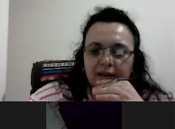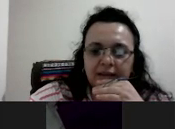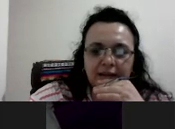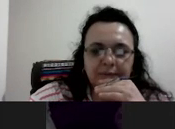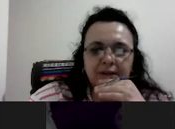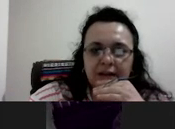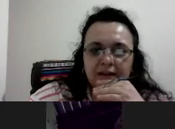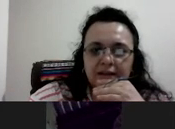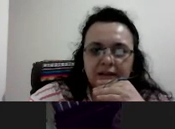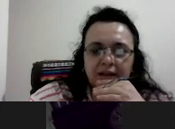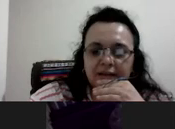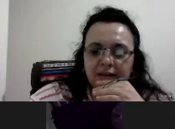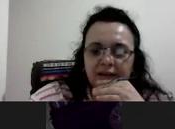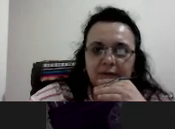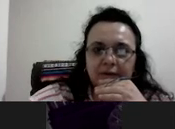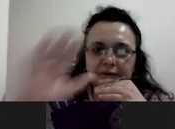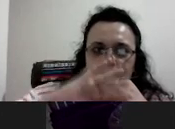I guess that especially in this case, it was very,